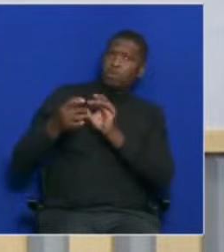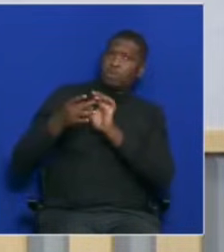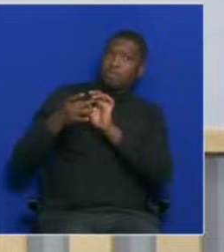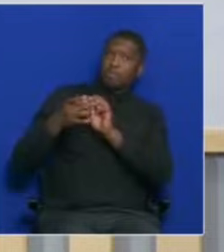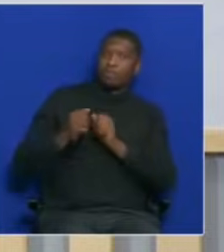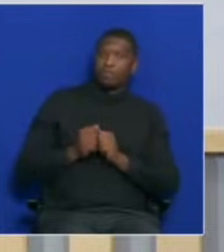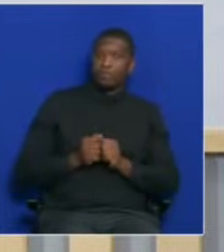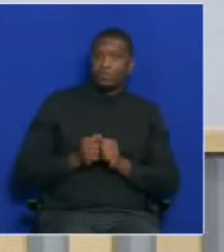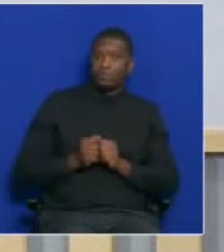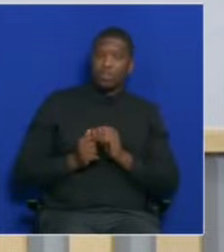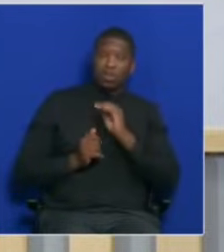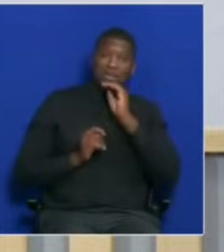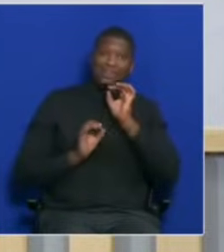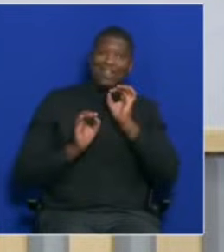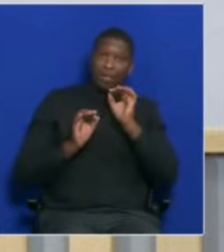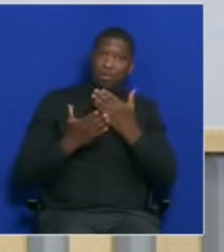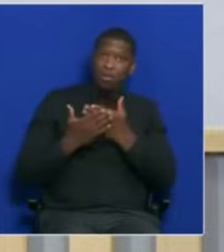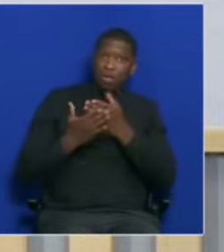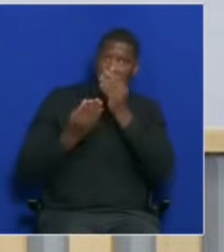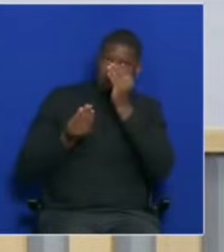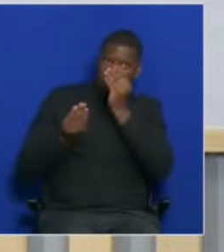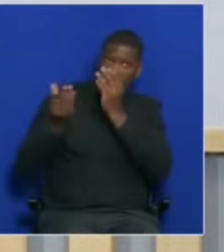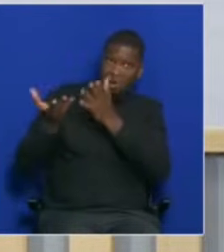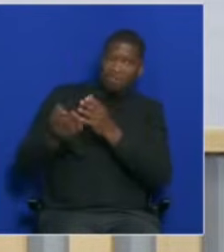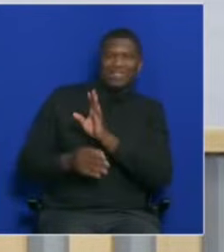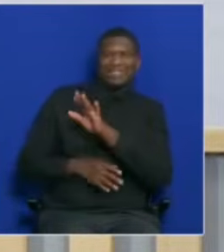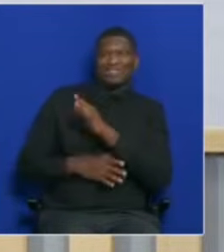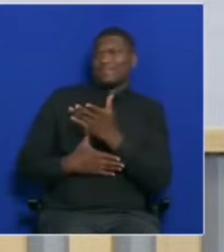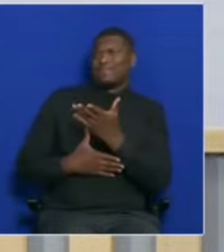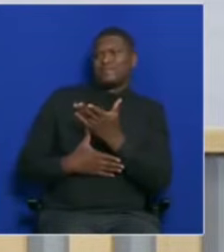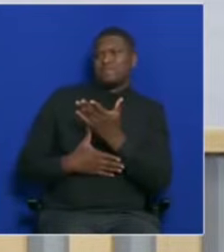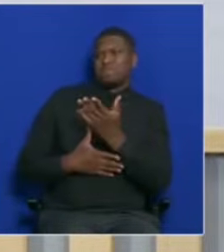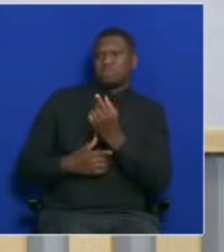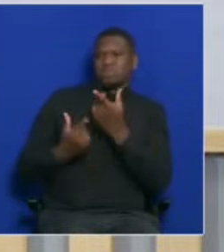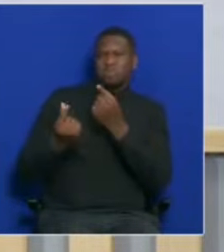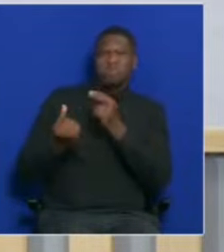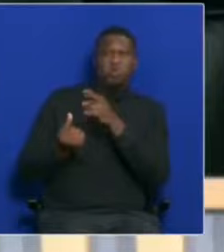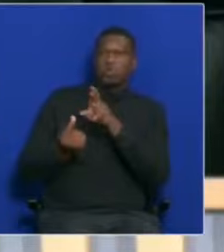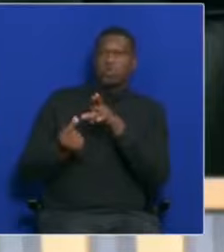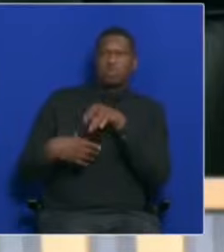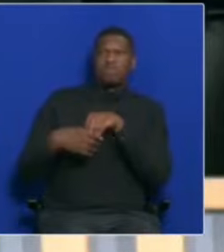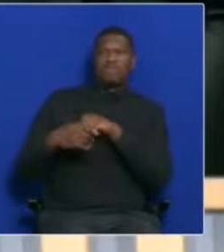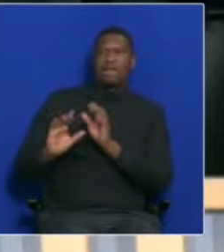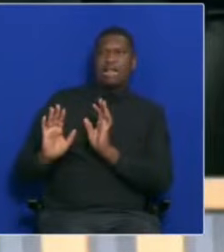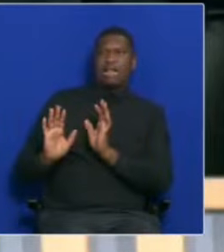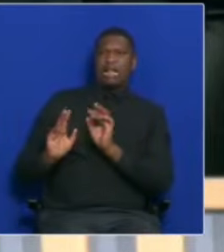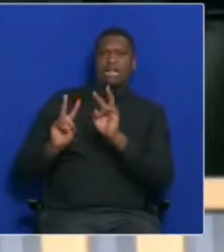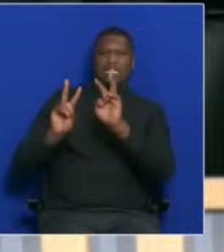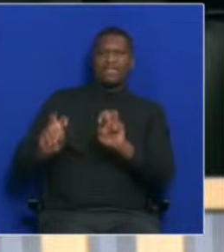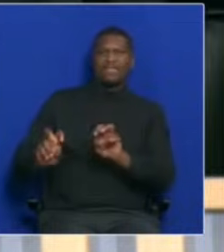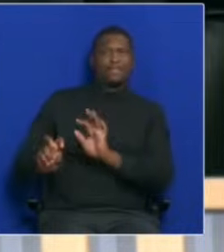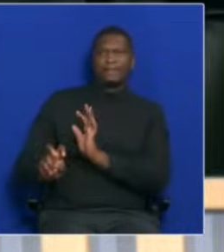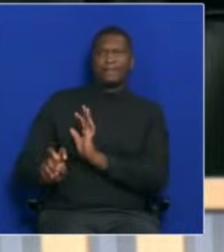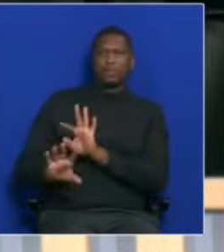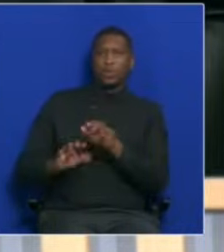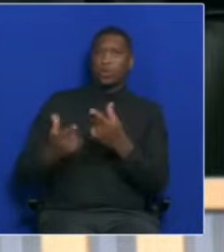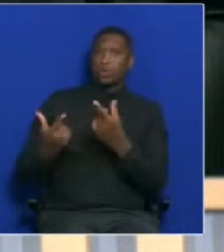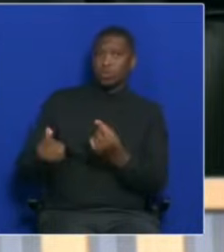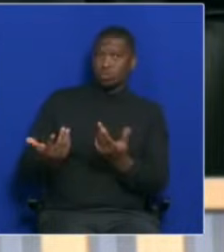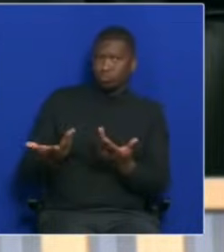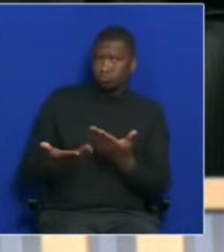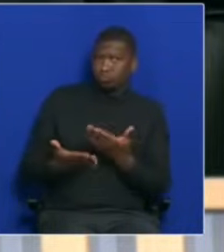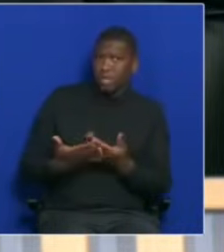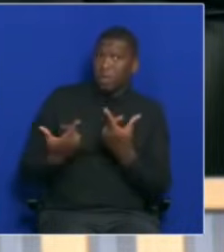you saying to her, maybe we shouldn't do this. This investigation now that we are starting, I was being